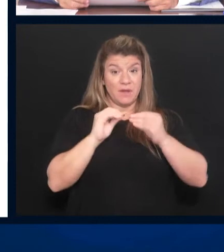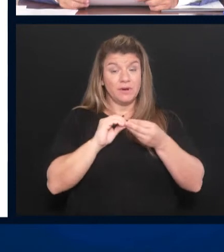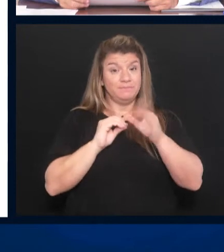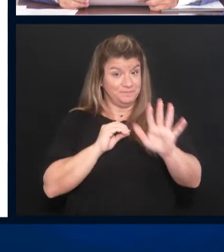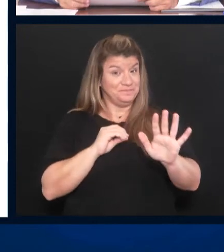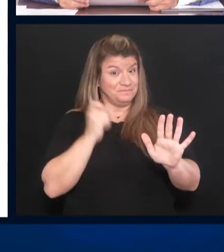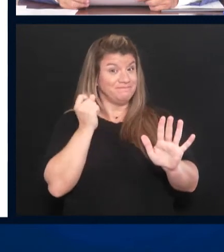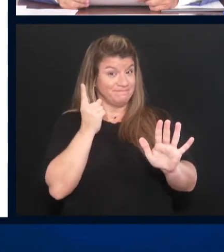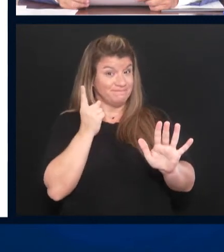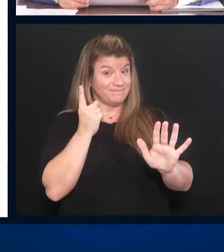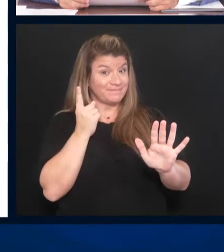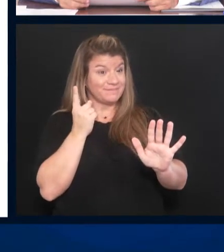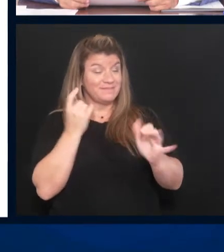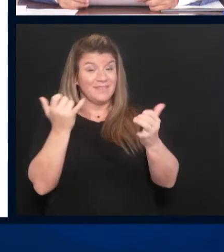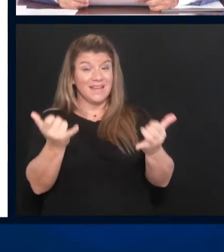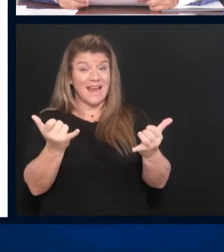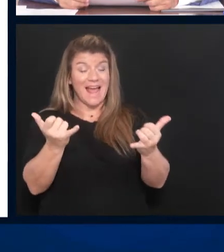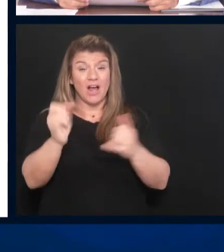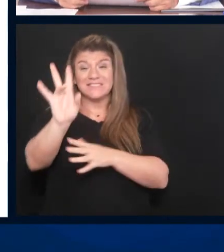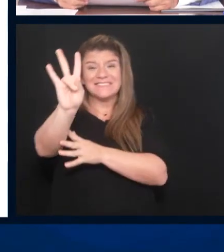this, is at